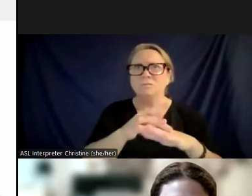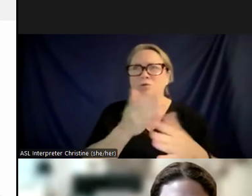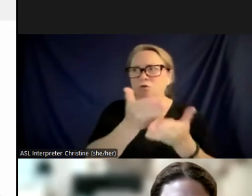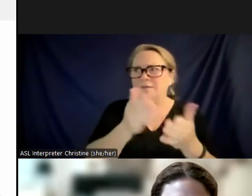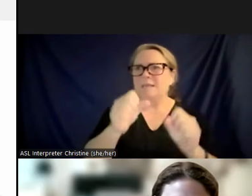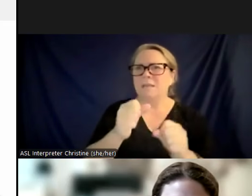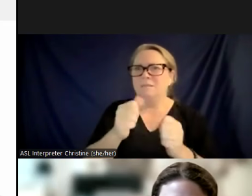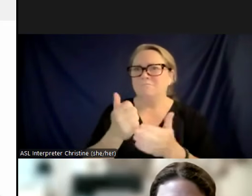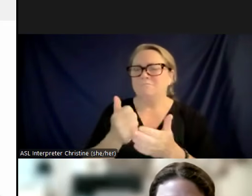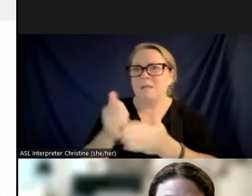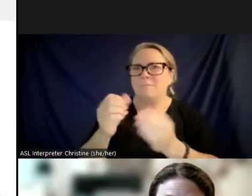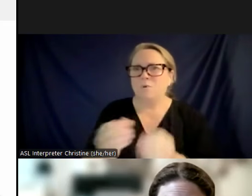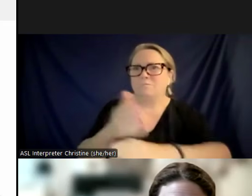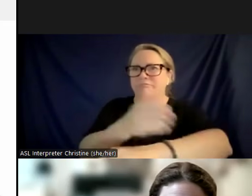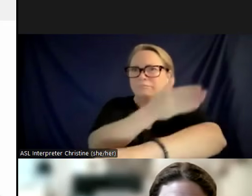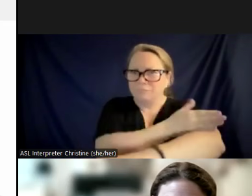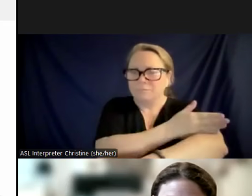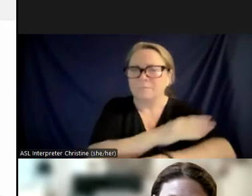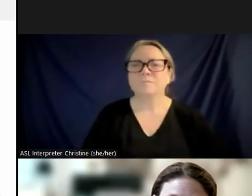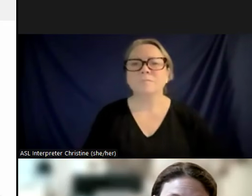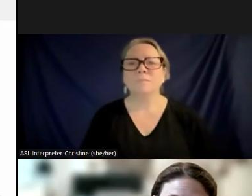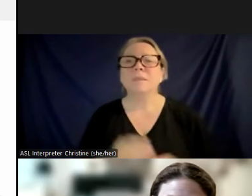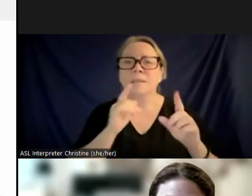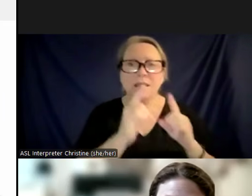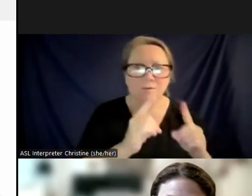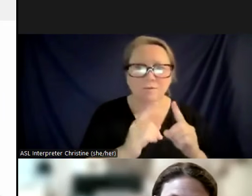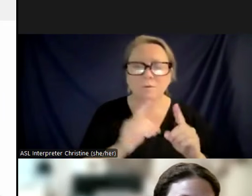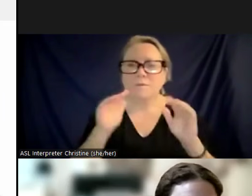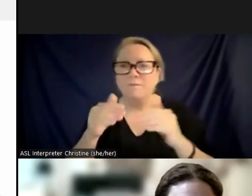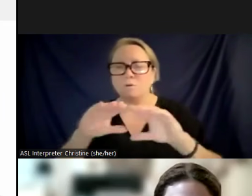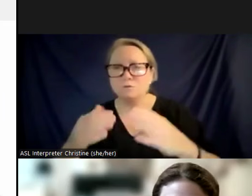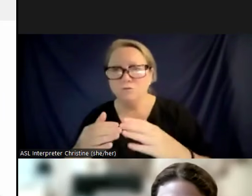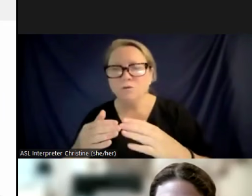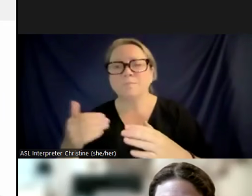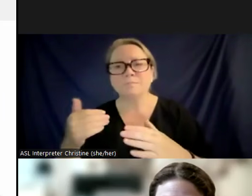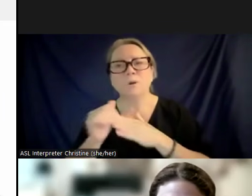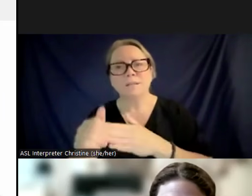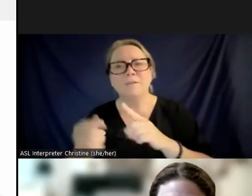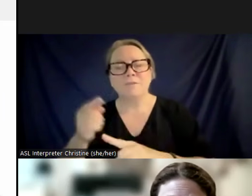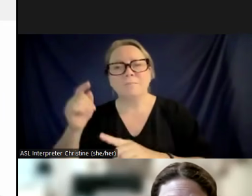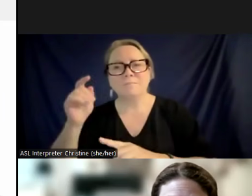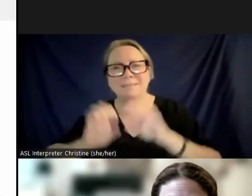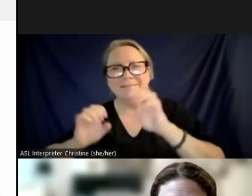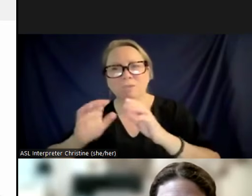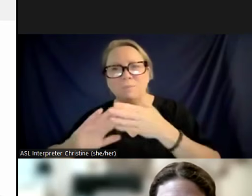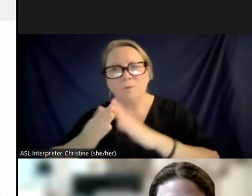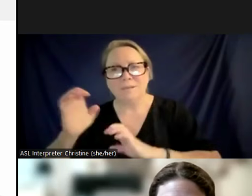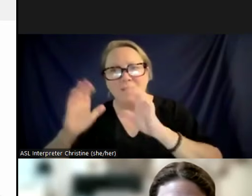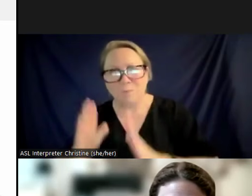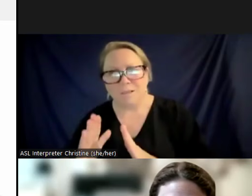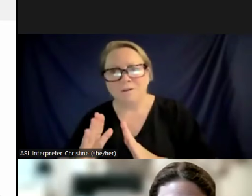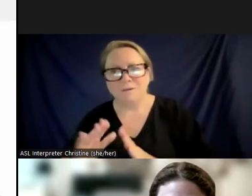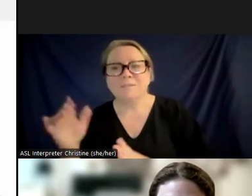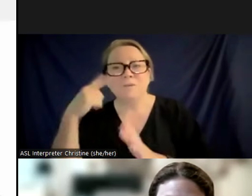be improved. The interviews and focus groups were led by a team of community evaluators like Davina, who are residents across